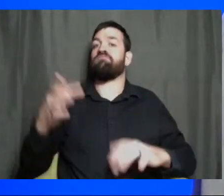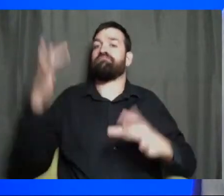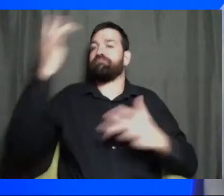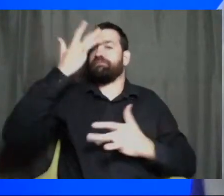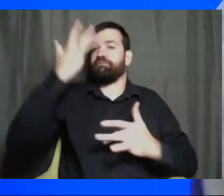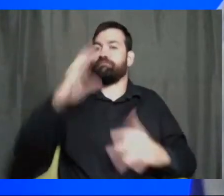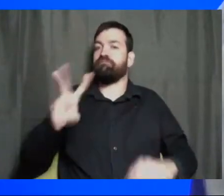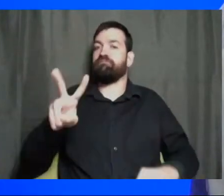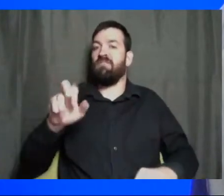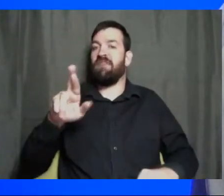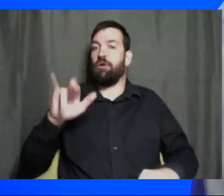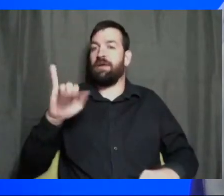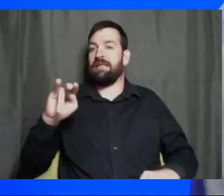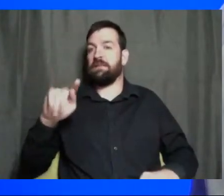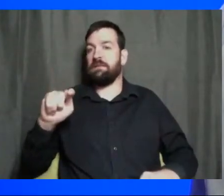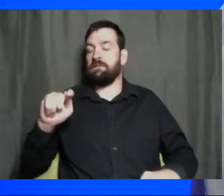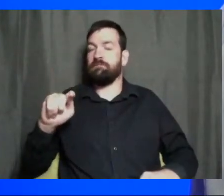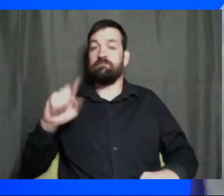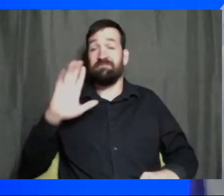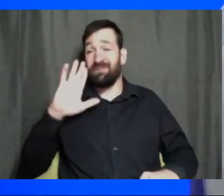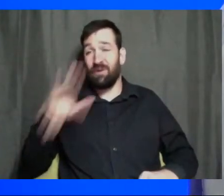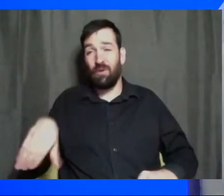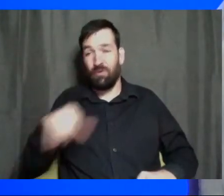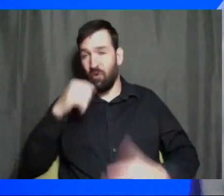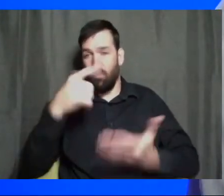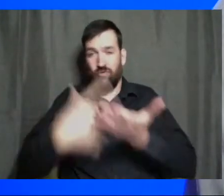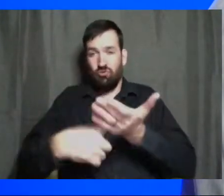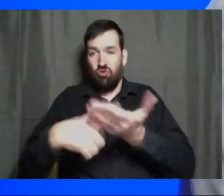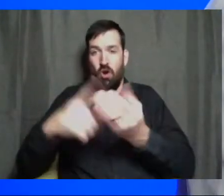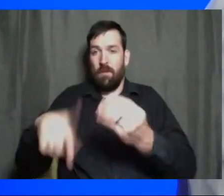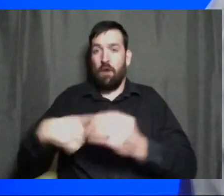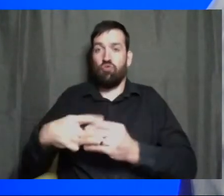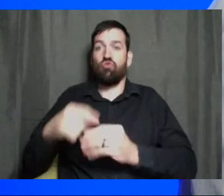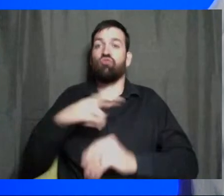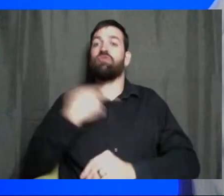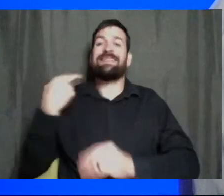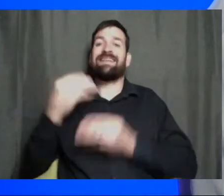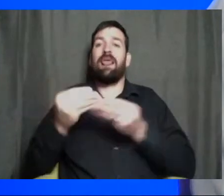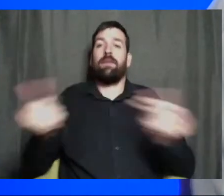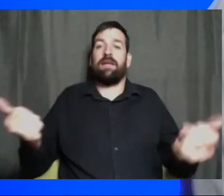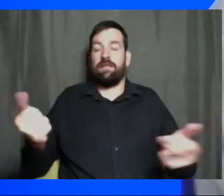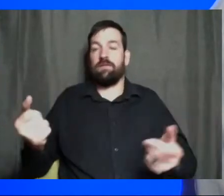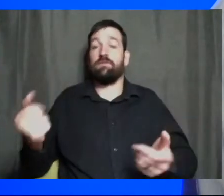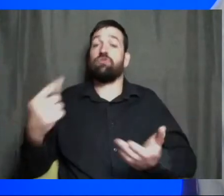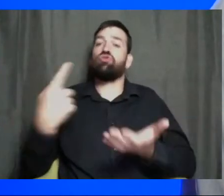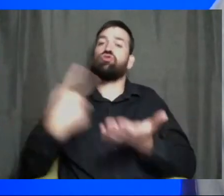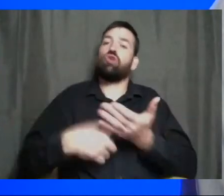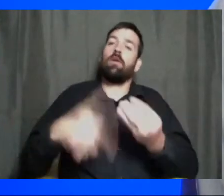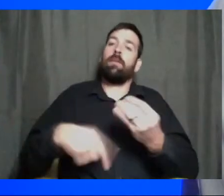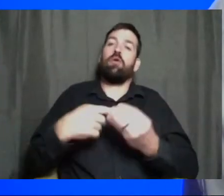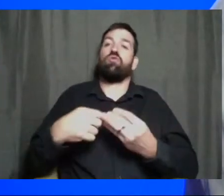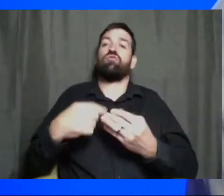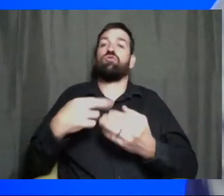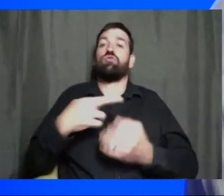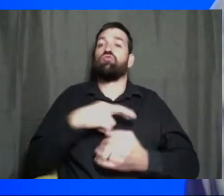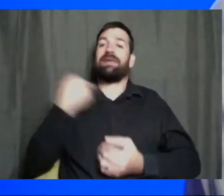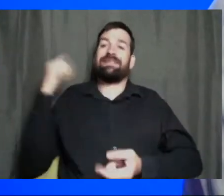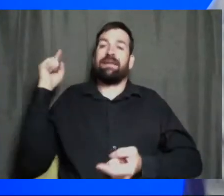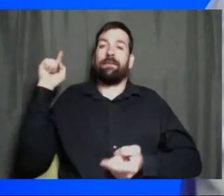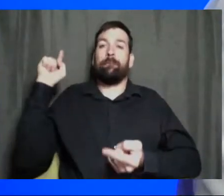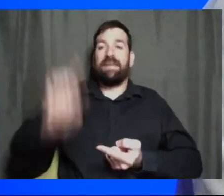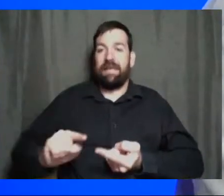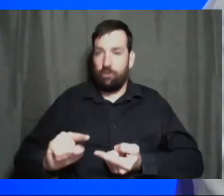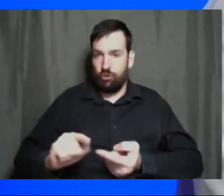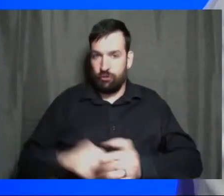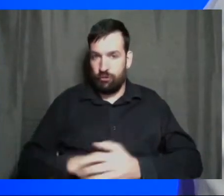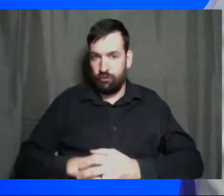take time. We don't talk about risk elimination. We talk about risk mitigation. So mitigation is, where do